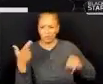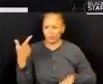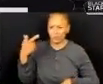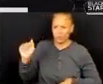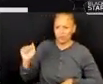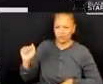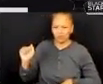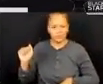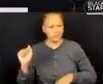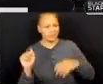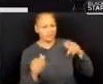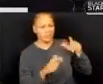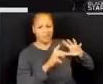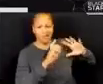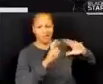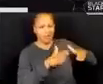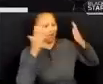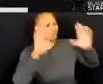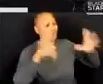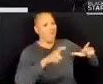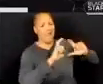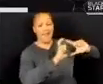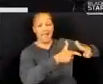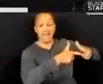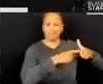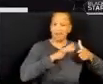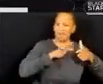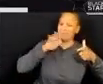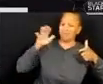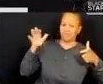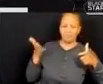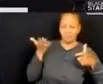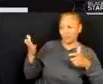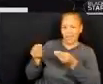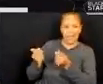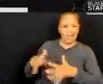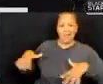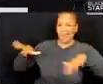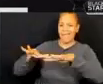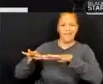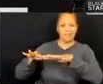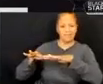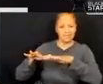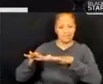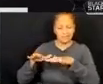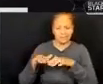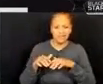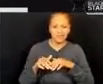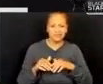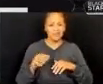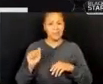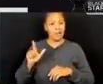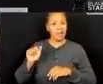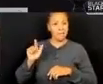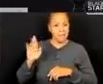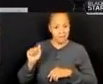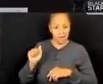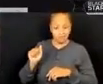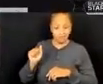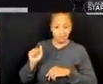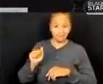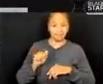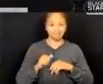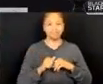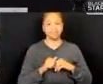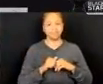the Apache lands to Alabama, to Appalachia, from Montana to Missouri, from